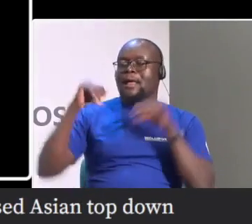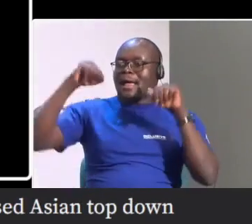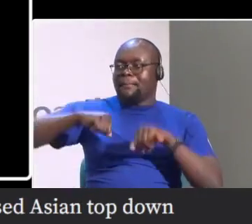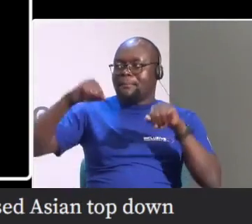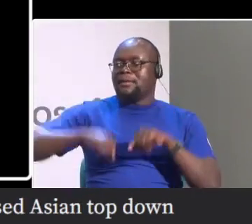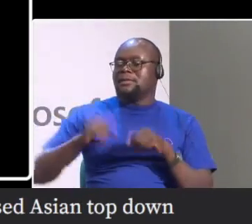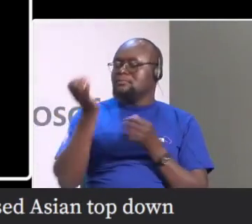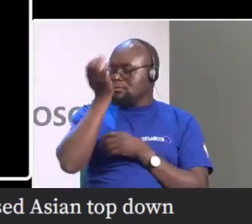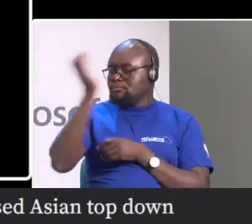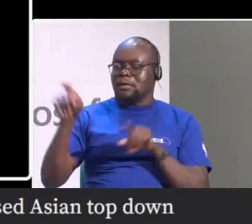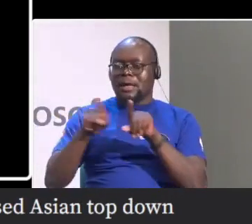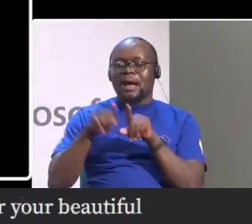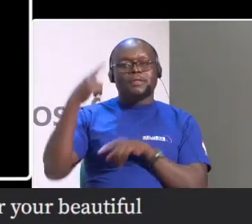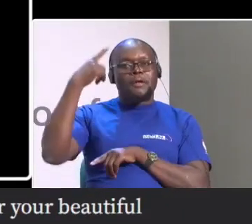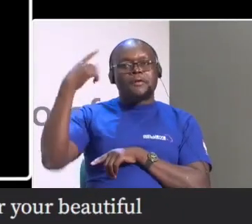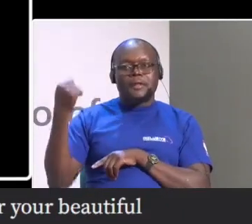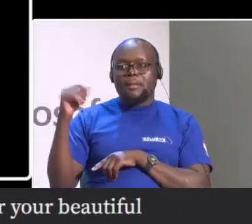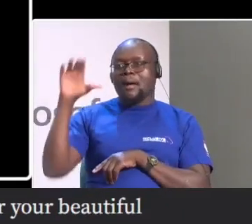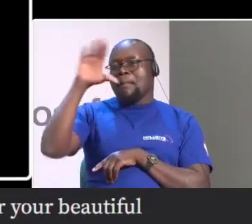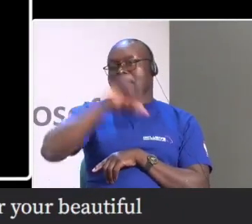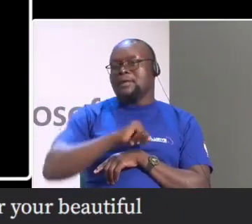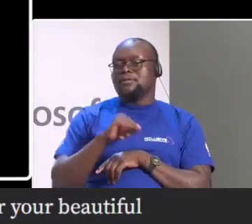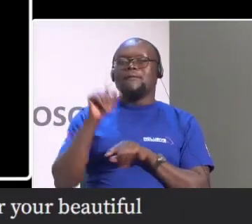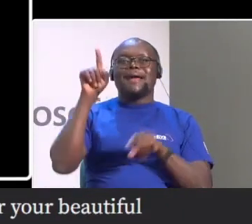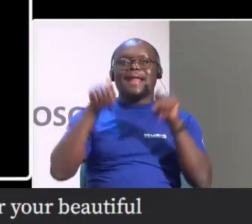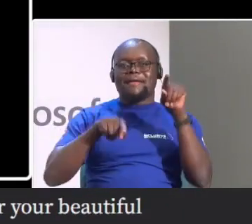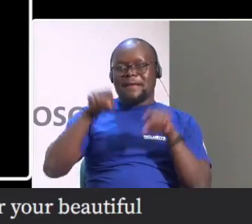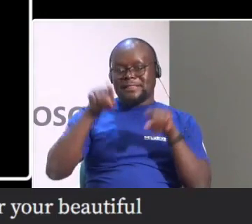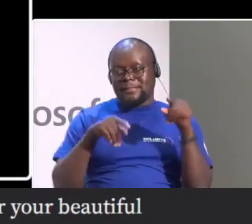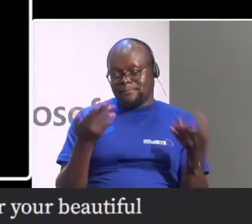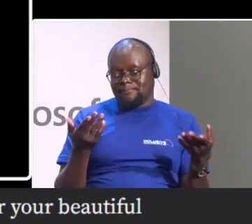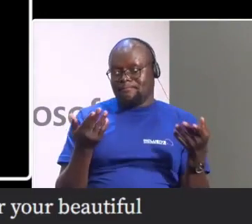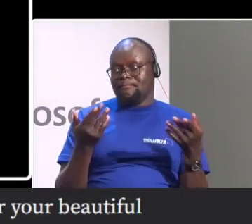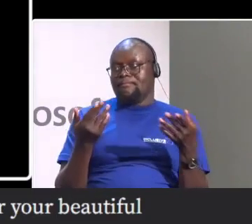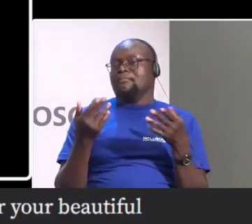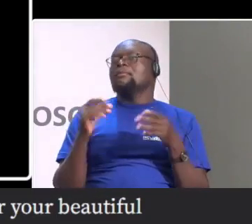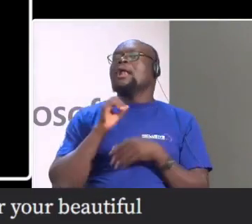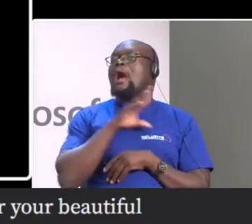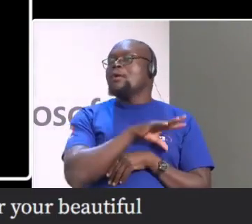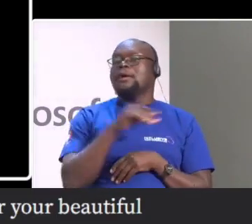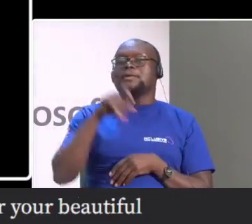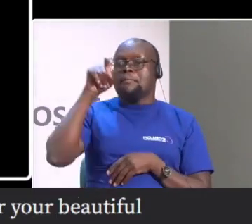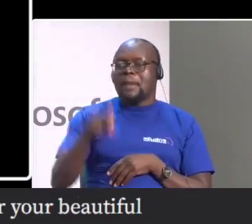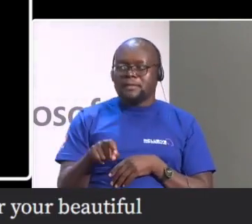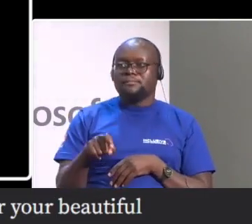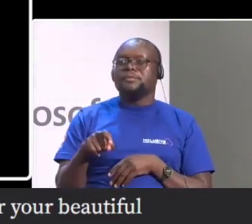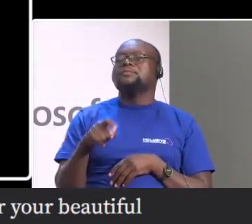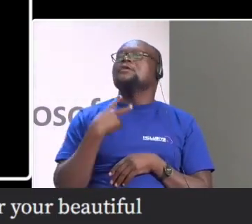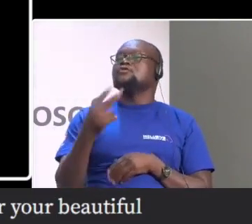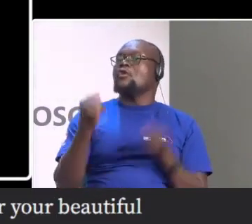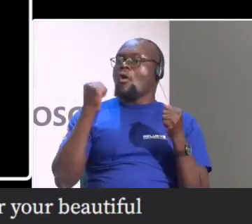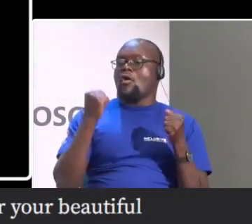being dismissed as dreamers, a lack of diversity. You know, it's the tallest, loudest, most alpha